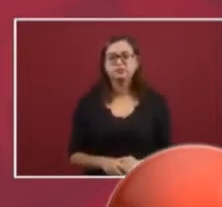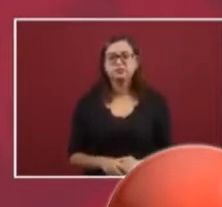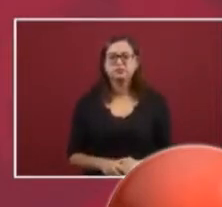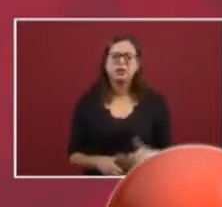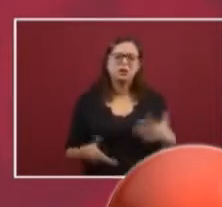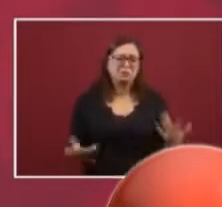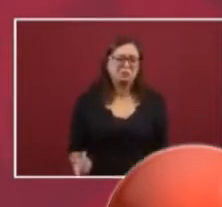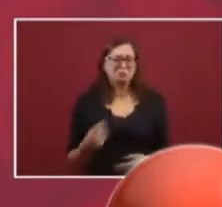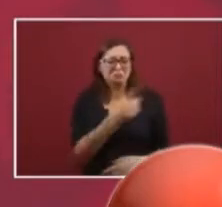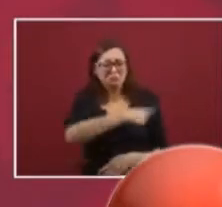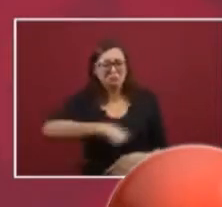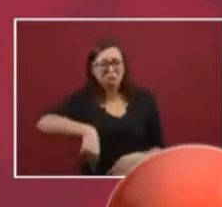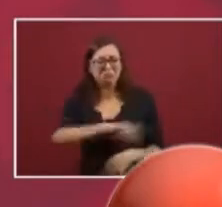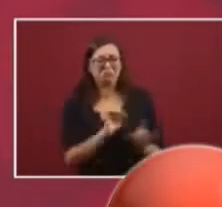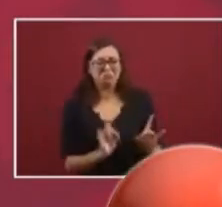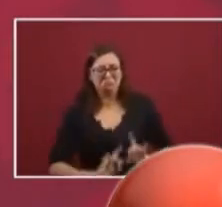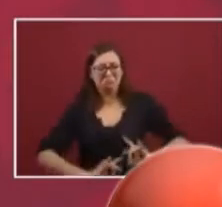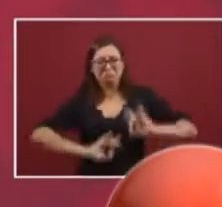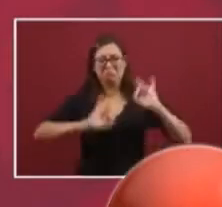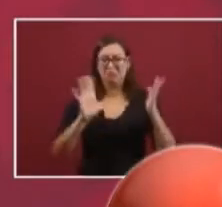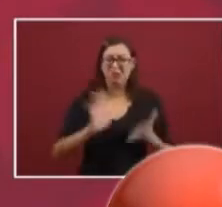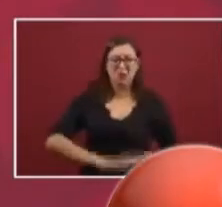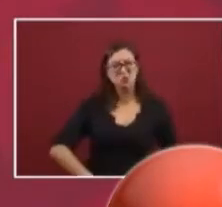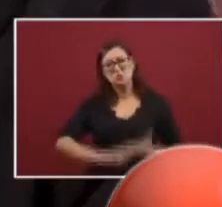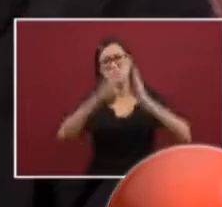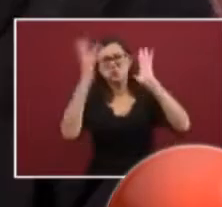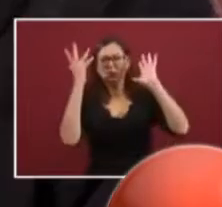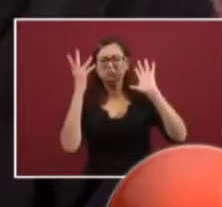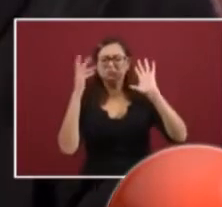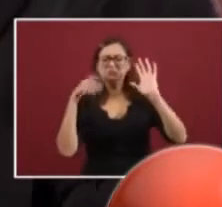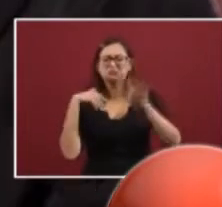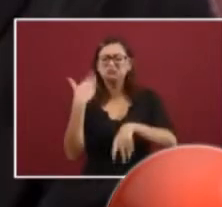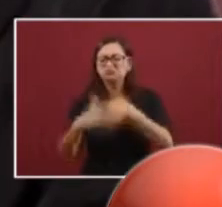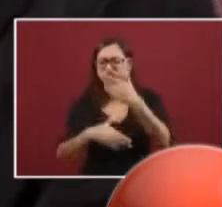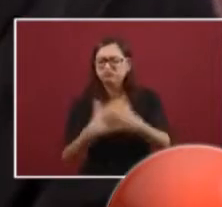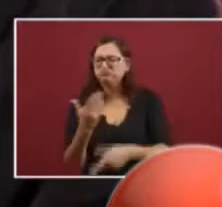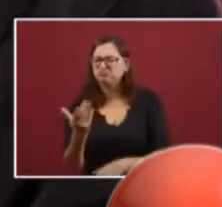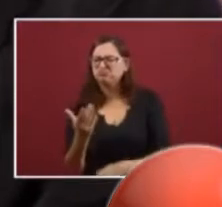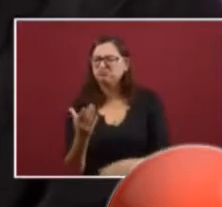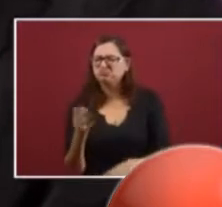there's no bad thing that doesn't come for something good to come